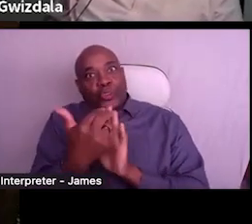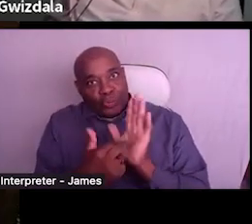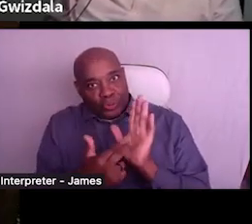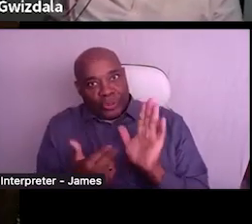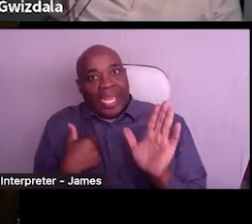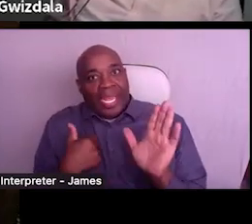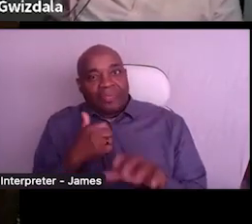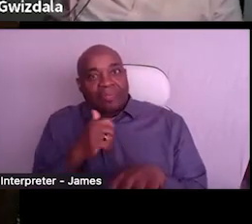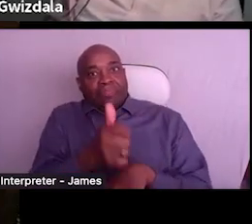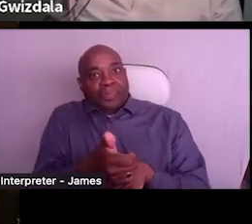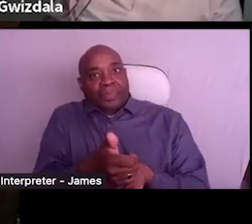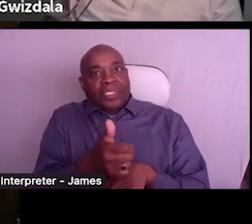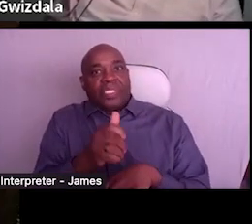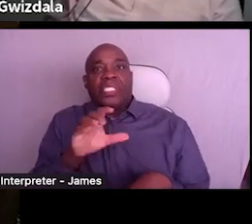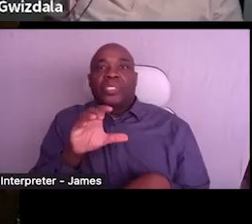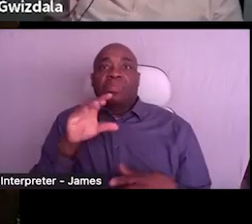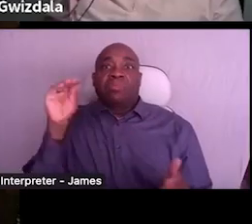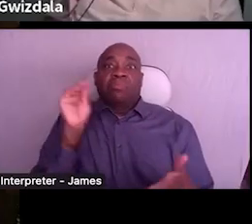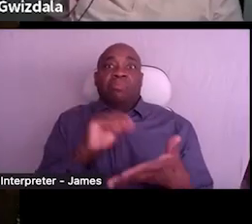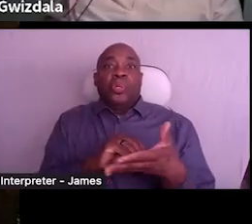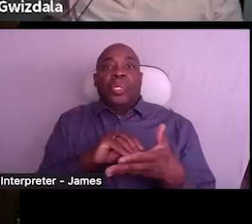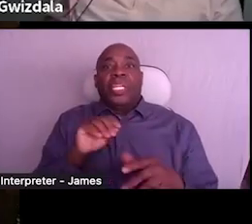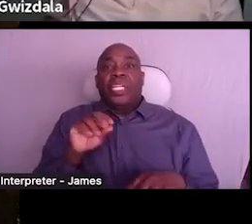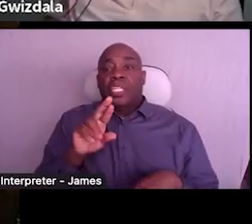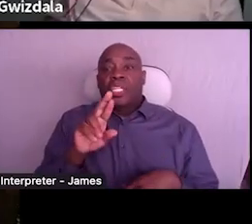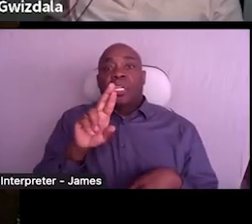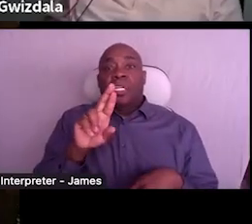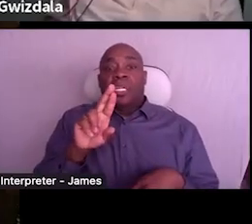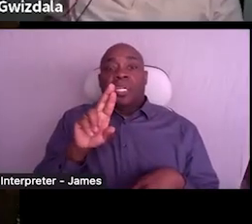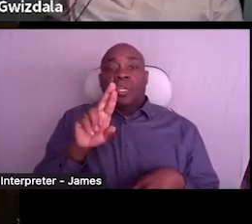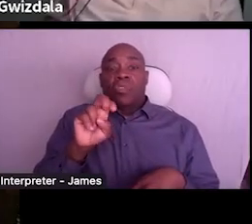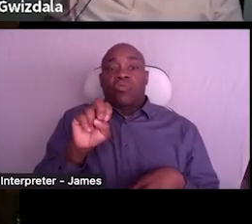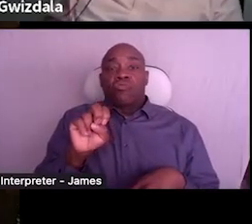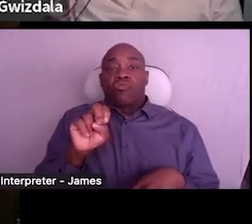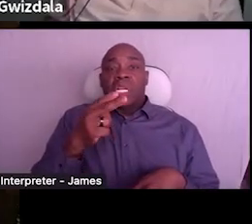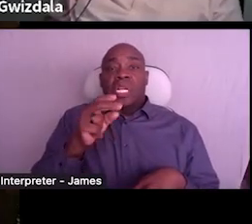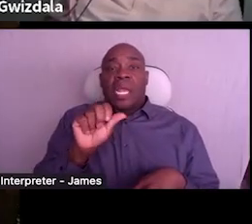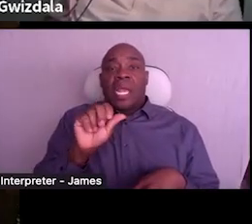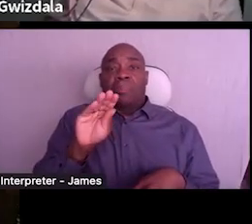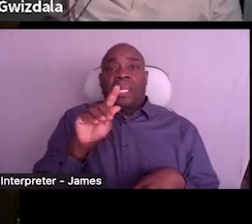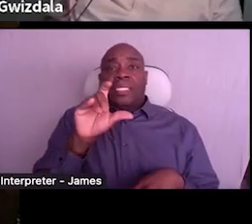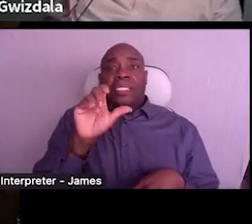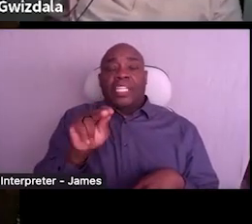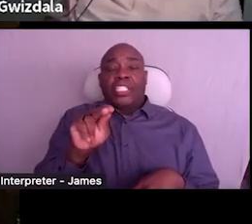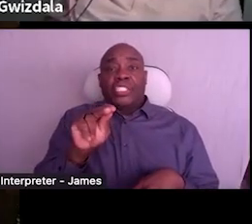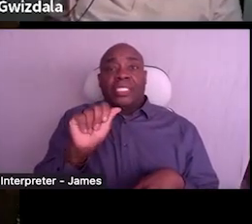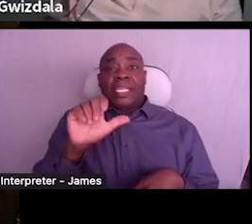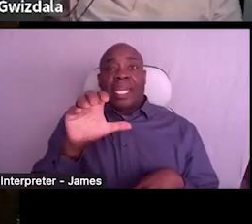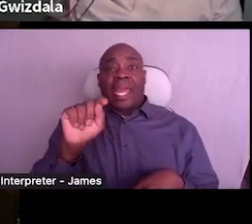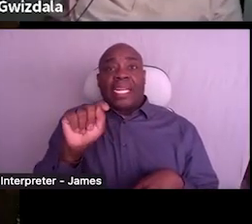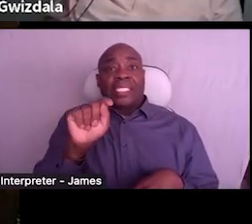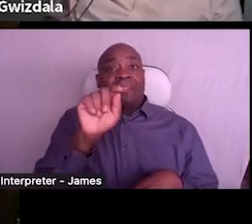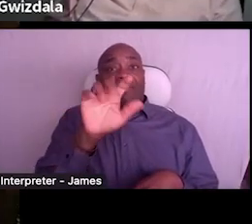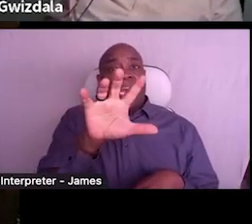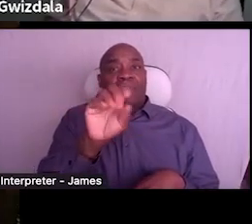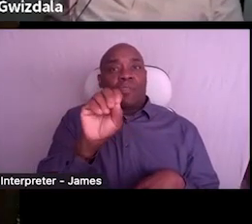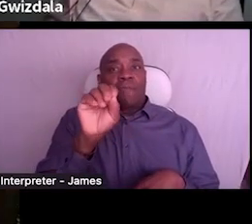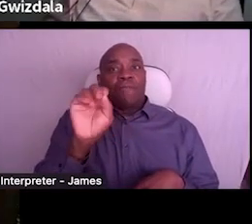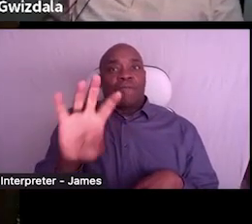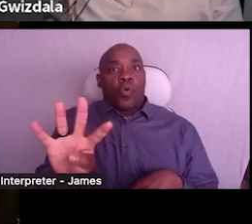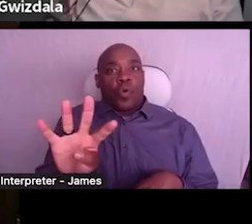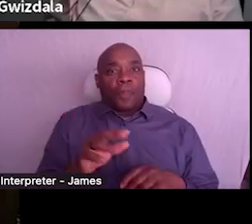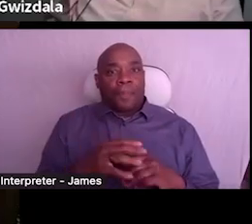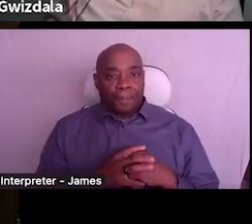are coded in the Rehabilitation Act of Section 504 of the Rehabilitation Act.